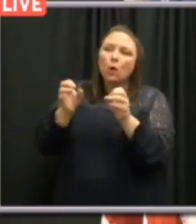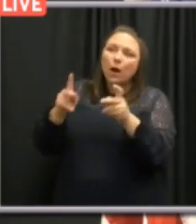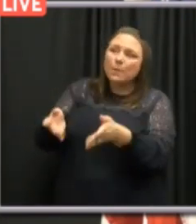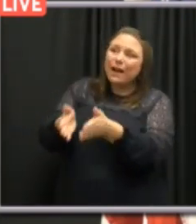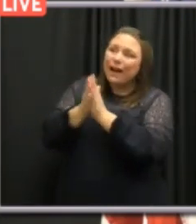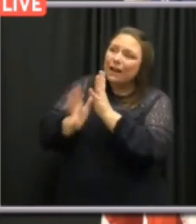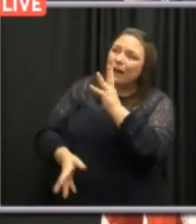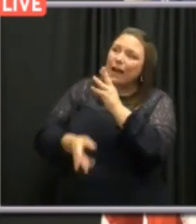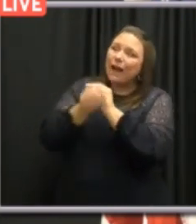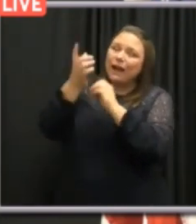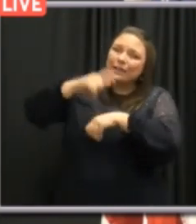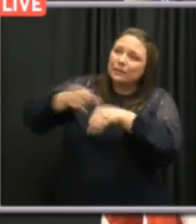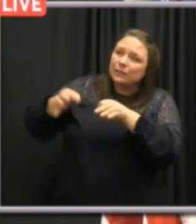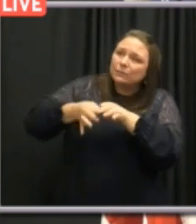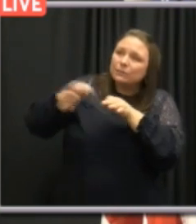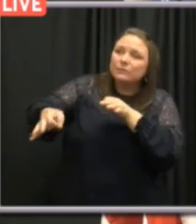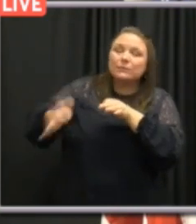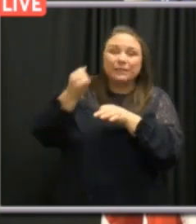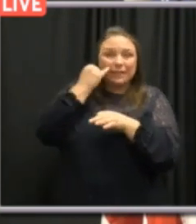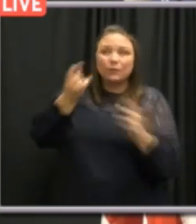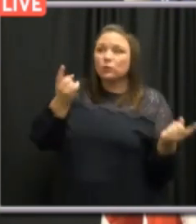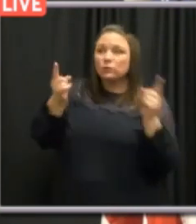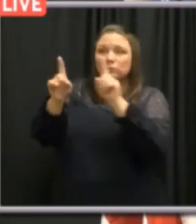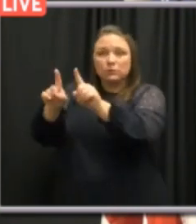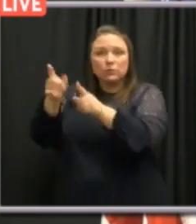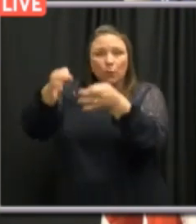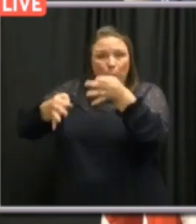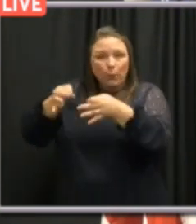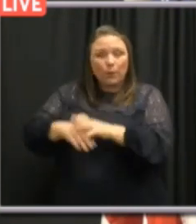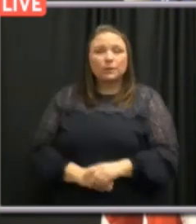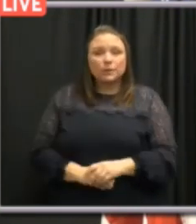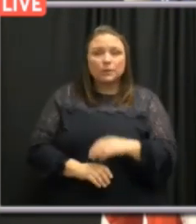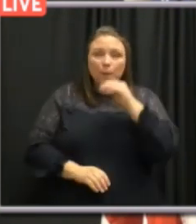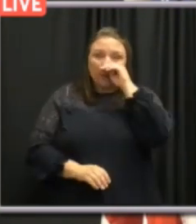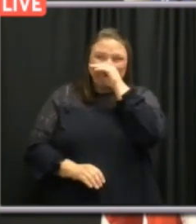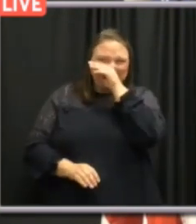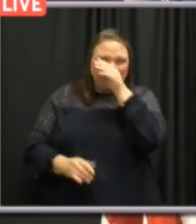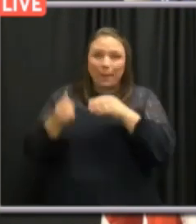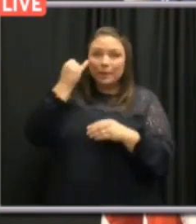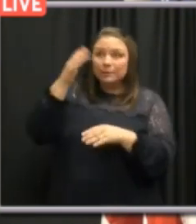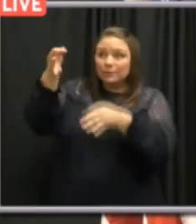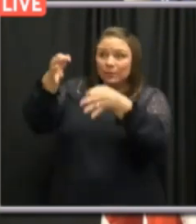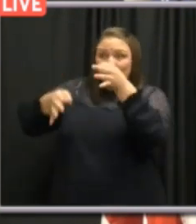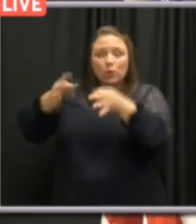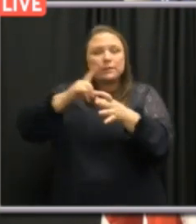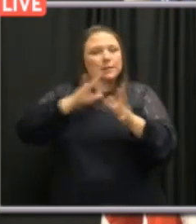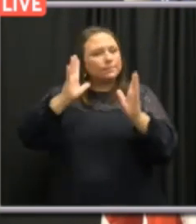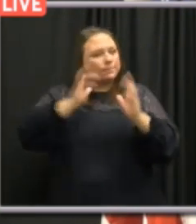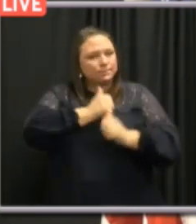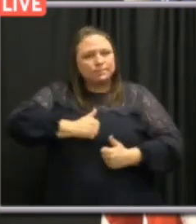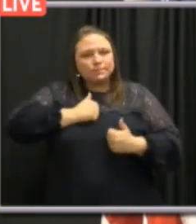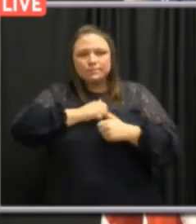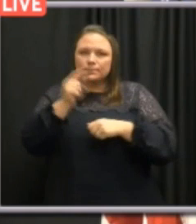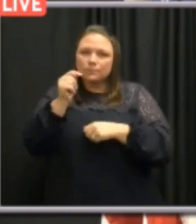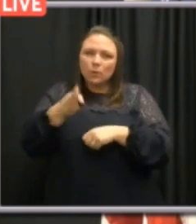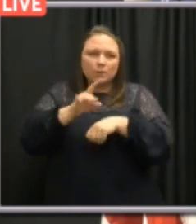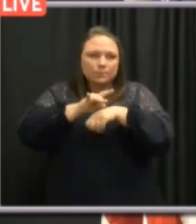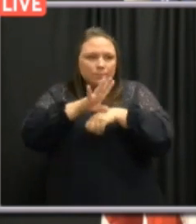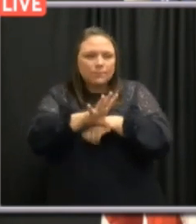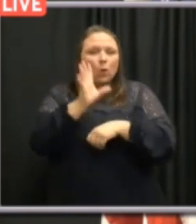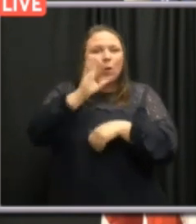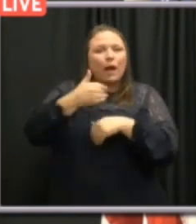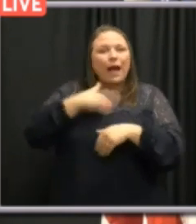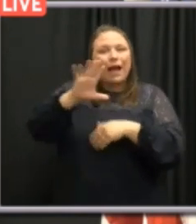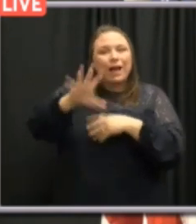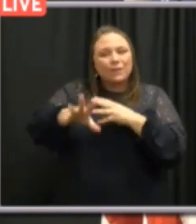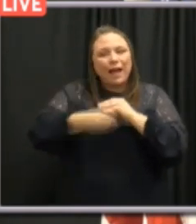in your home or business if you go to court. If the court does evict you, you will have an additional 10 days before a